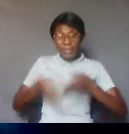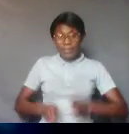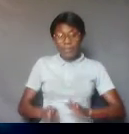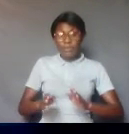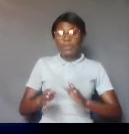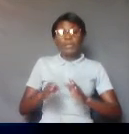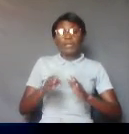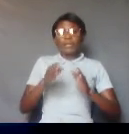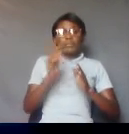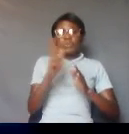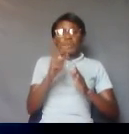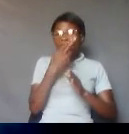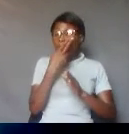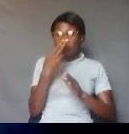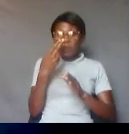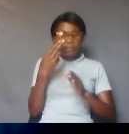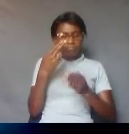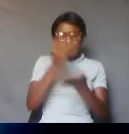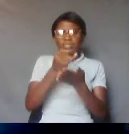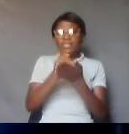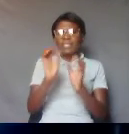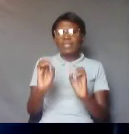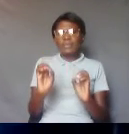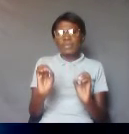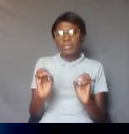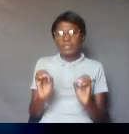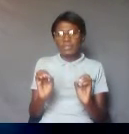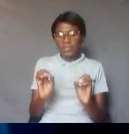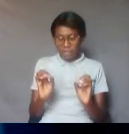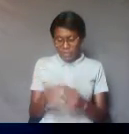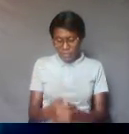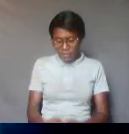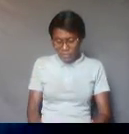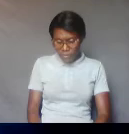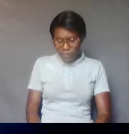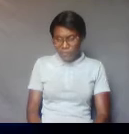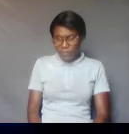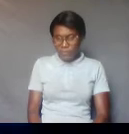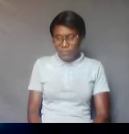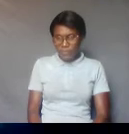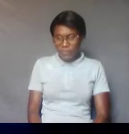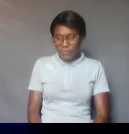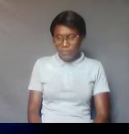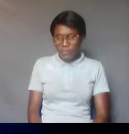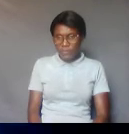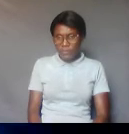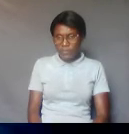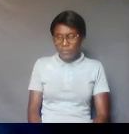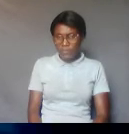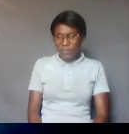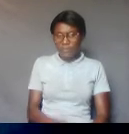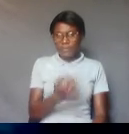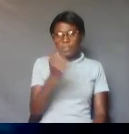in our makeup. So whoever is born with a disability, with albinism, you are born that way, and that is how God created